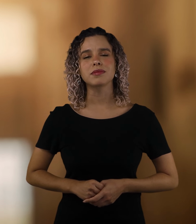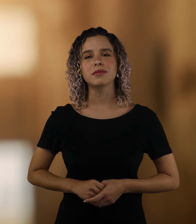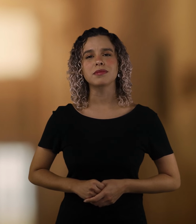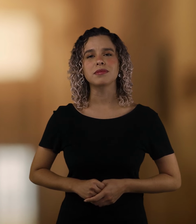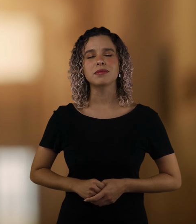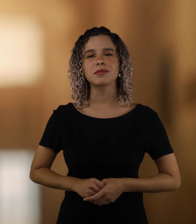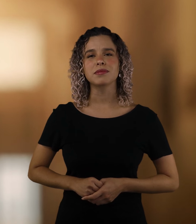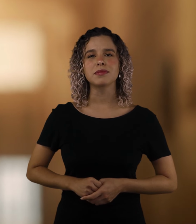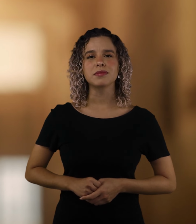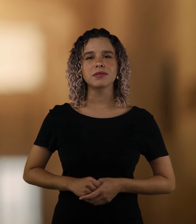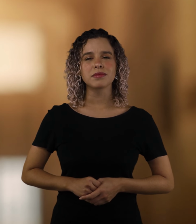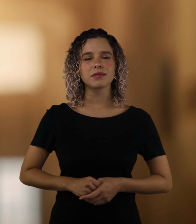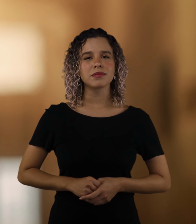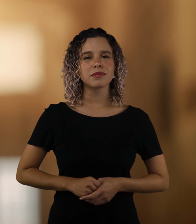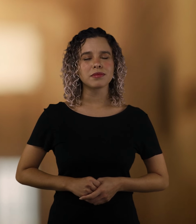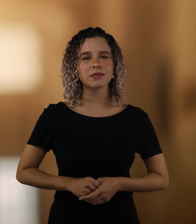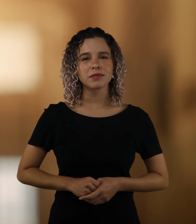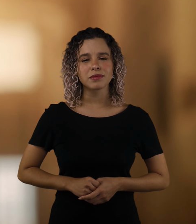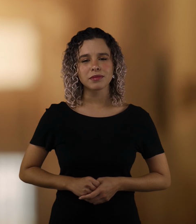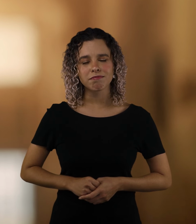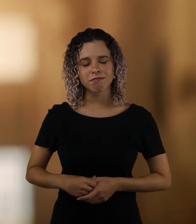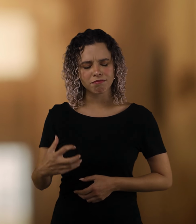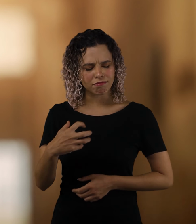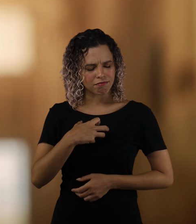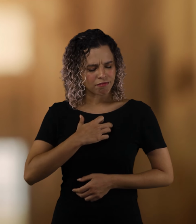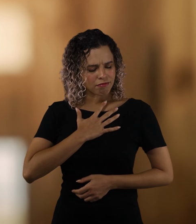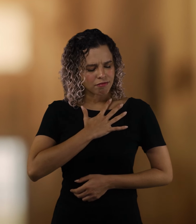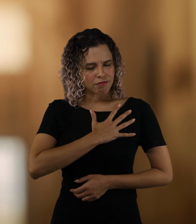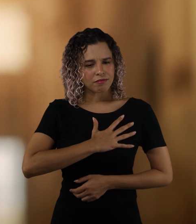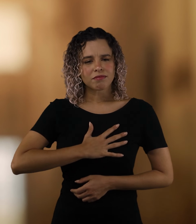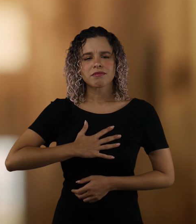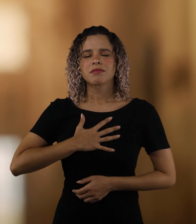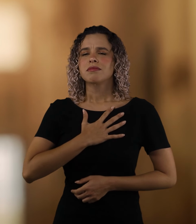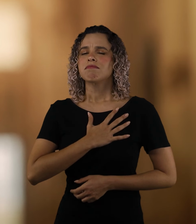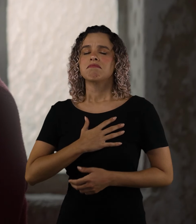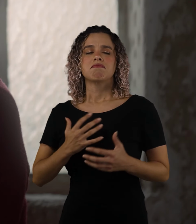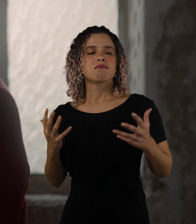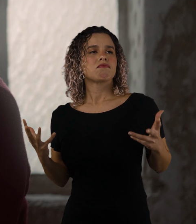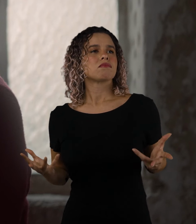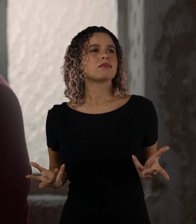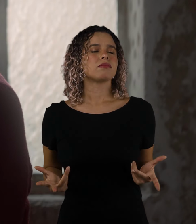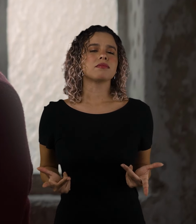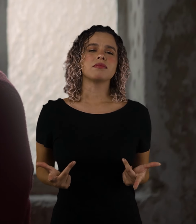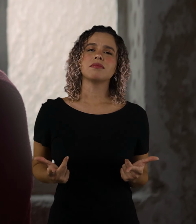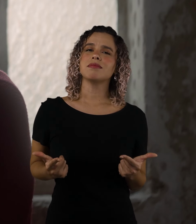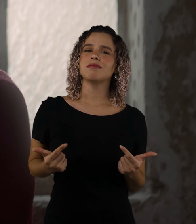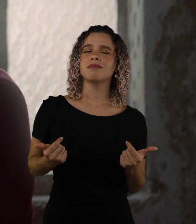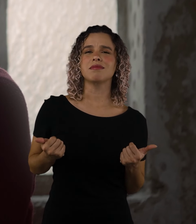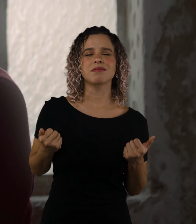E lentamente, ela apoia as mãos no banco. I feel so extraordinary.